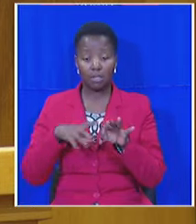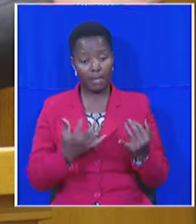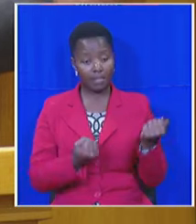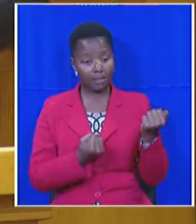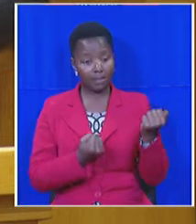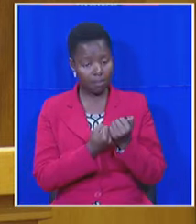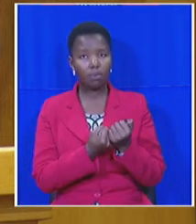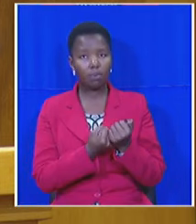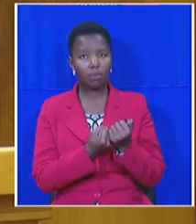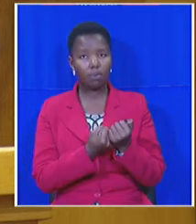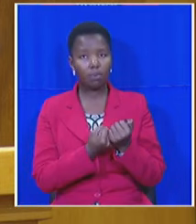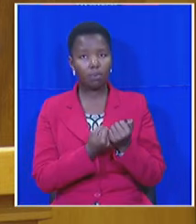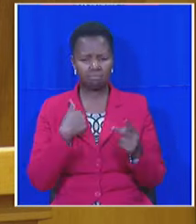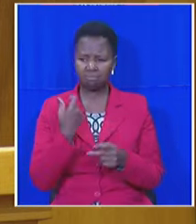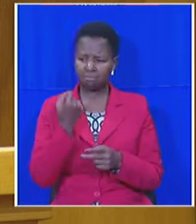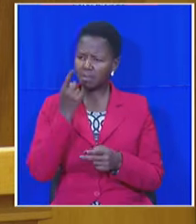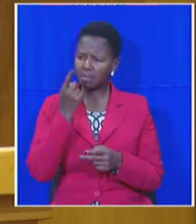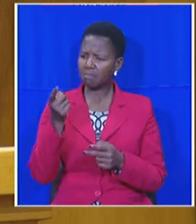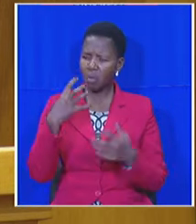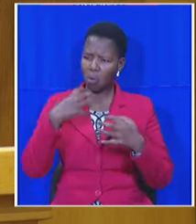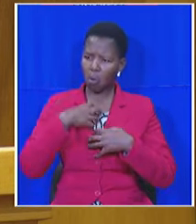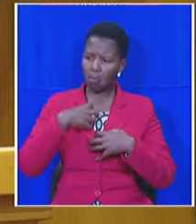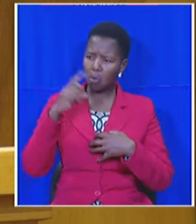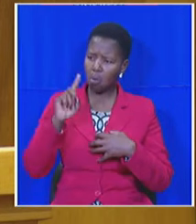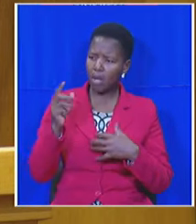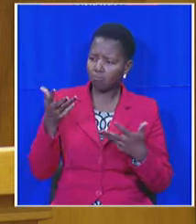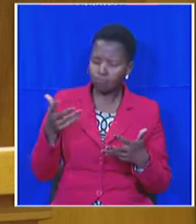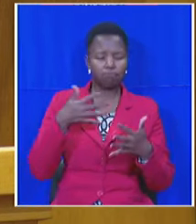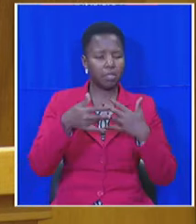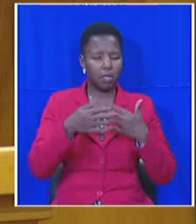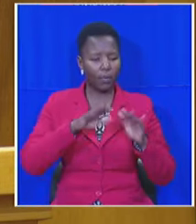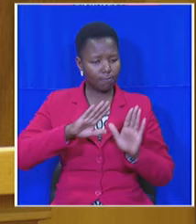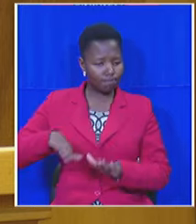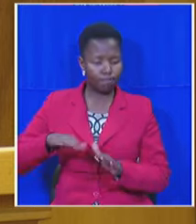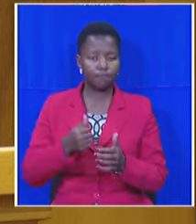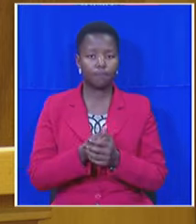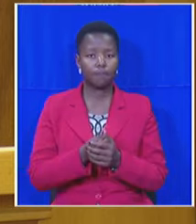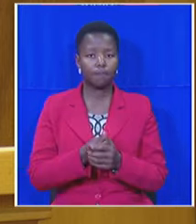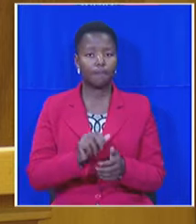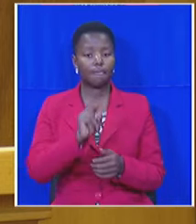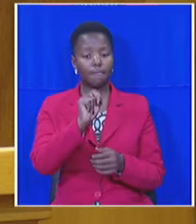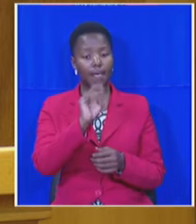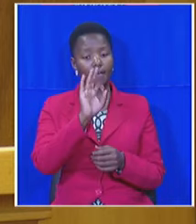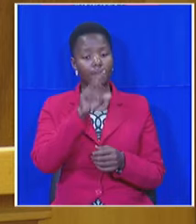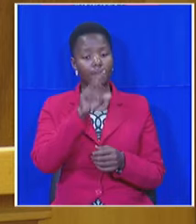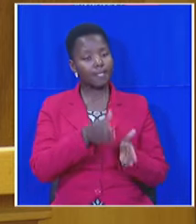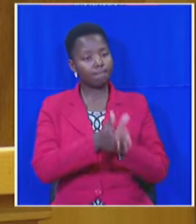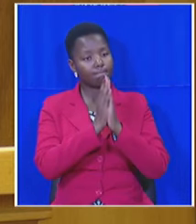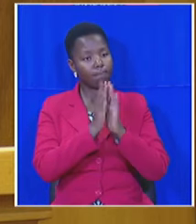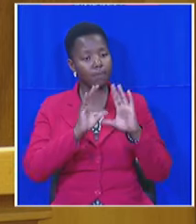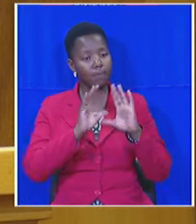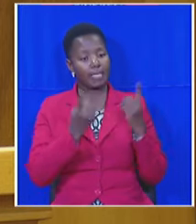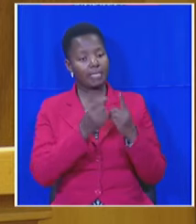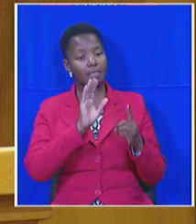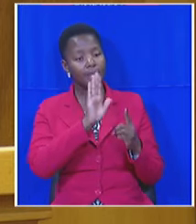don't understand what my colleague is complaining about. Be that as it may, the National Freedom Party calls the department